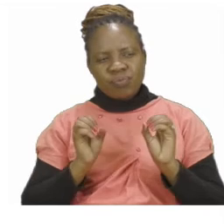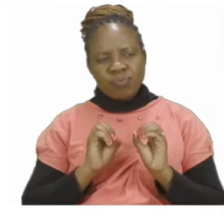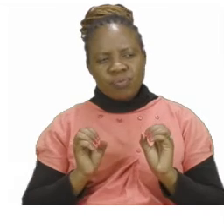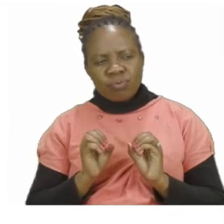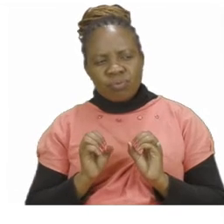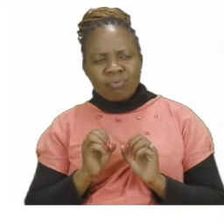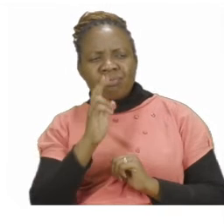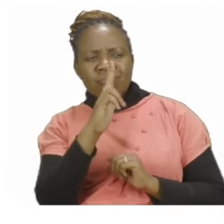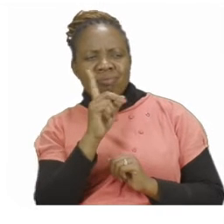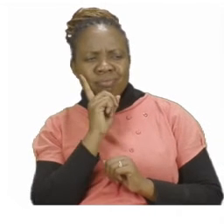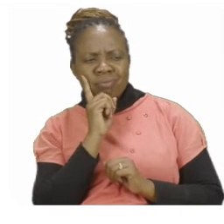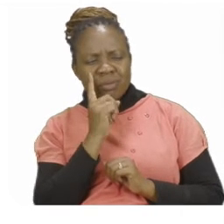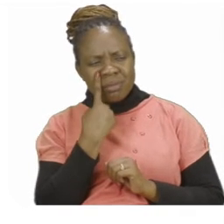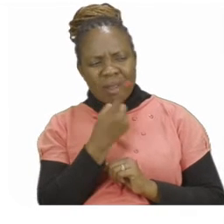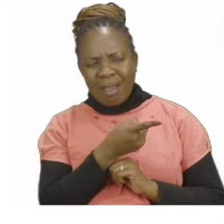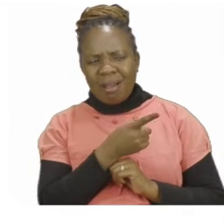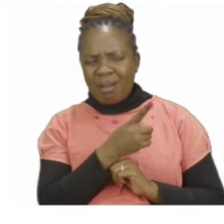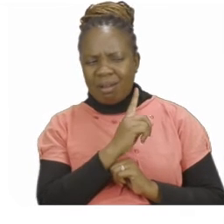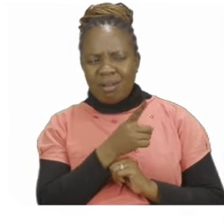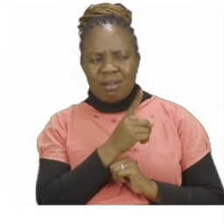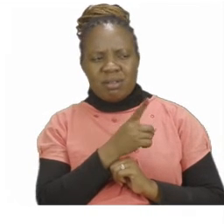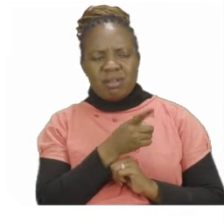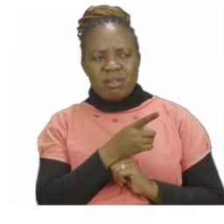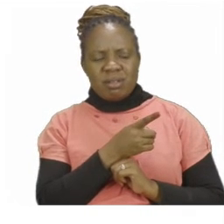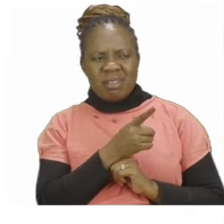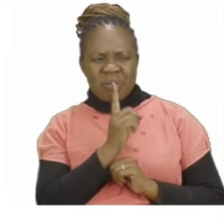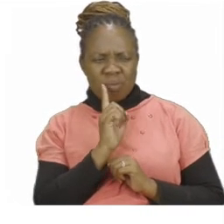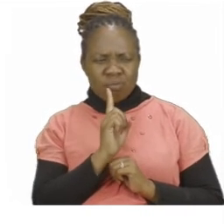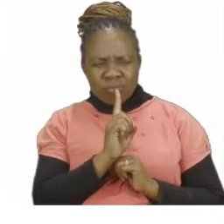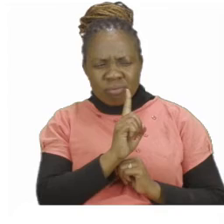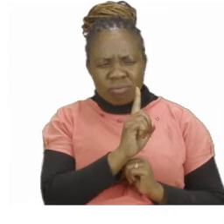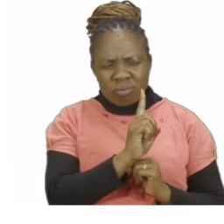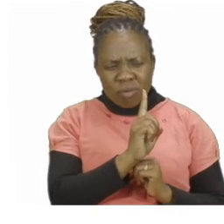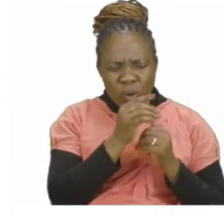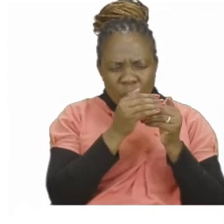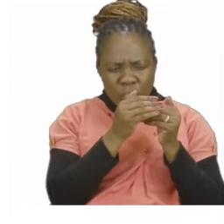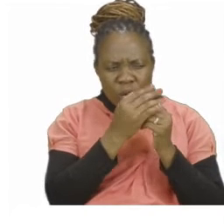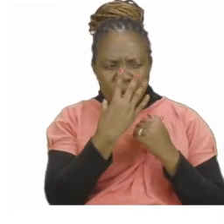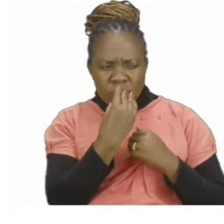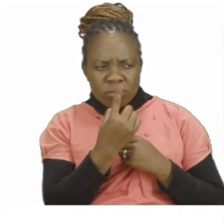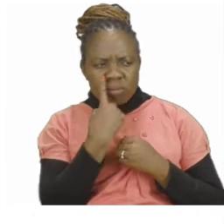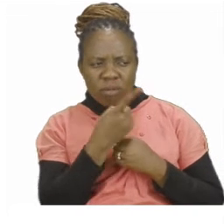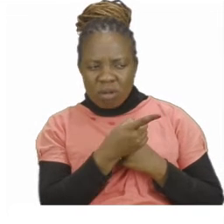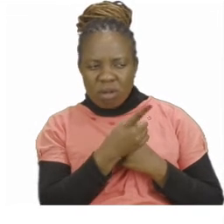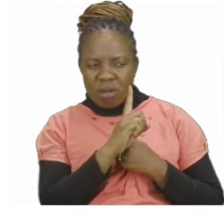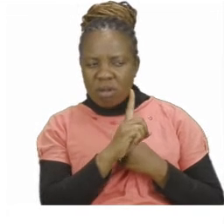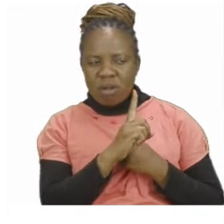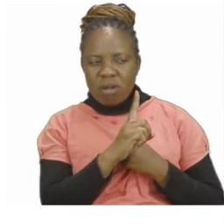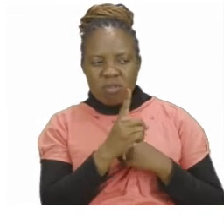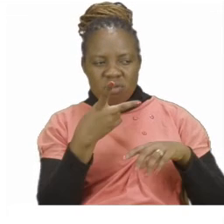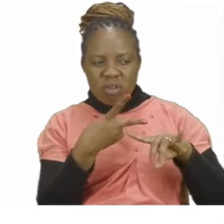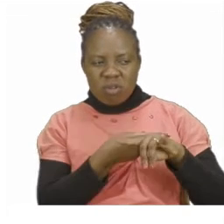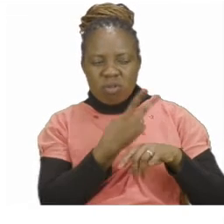got suspicious and went near the wolf. He recognized it to be a wolf in